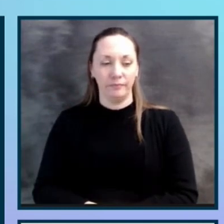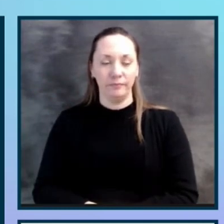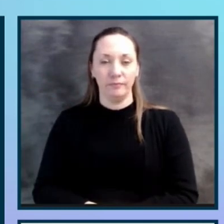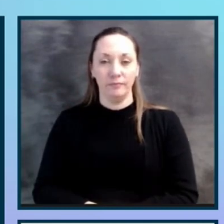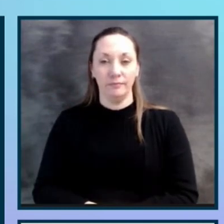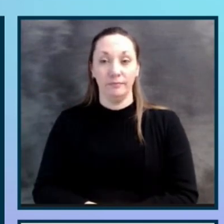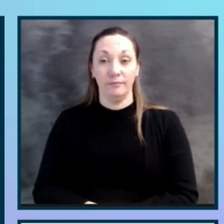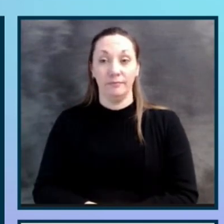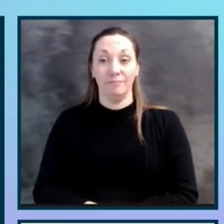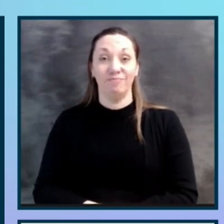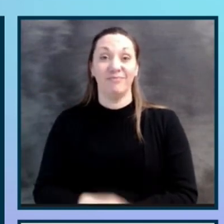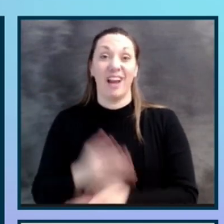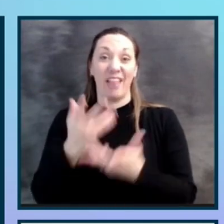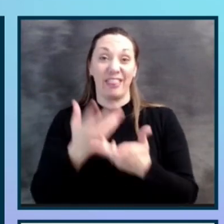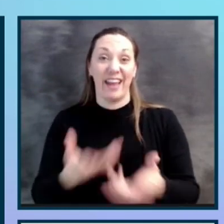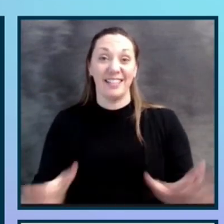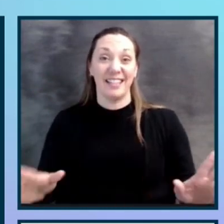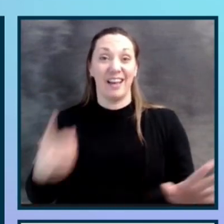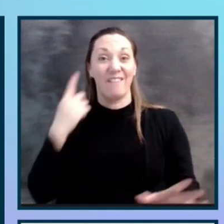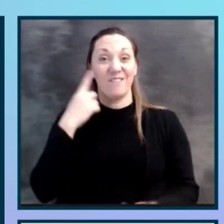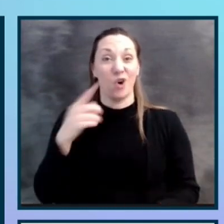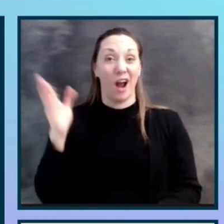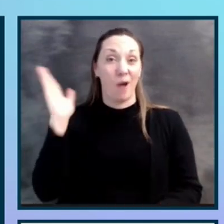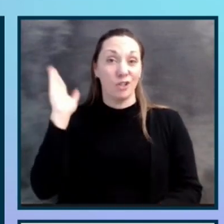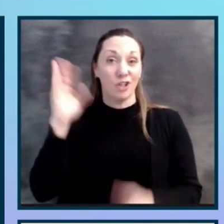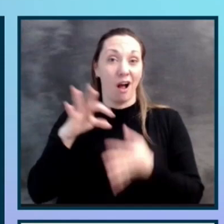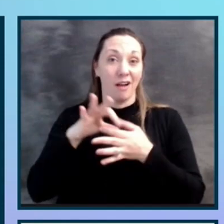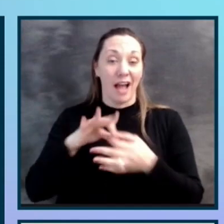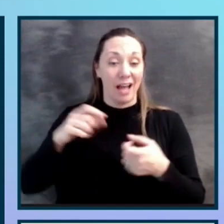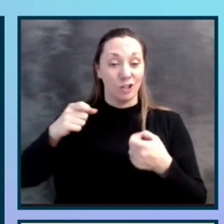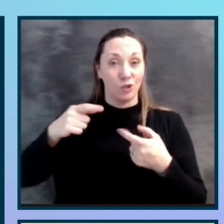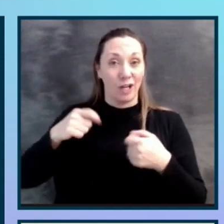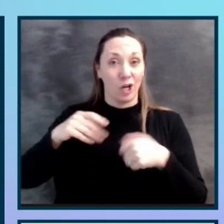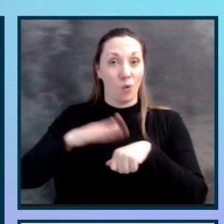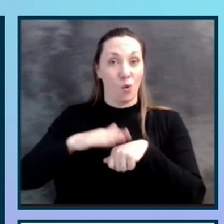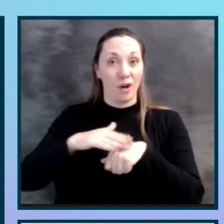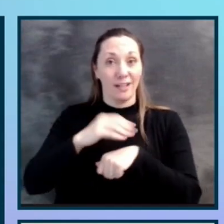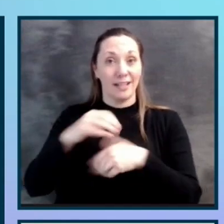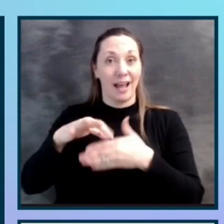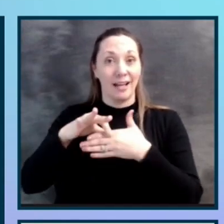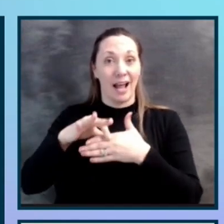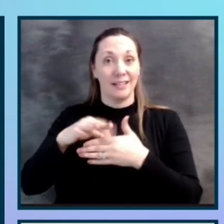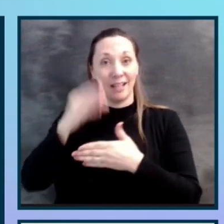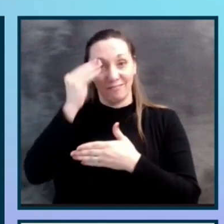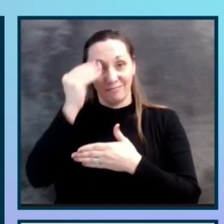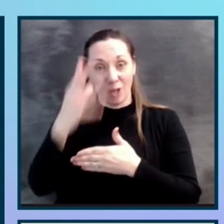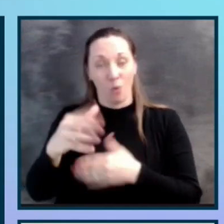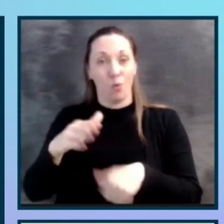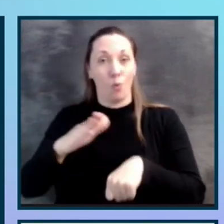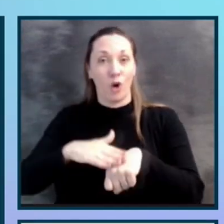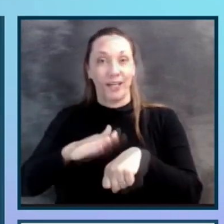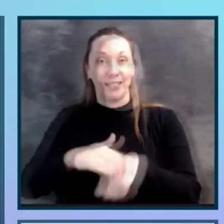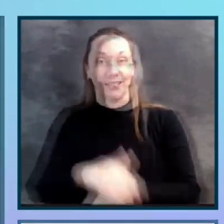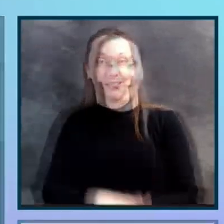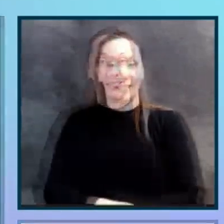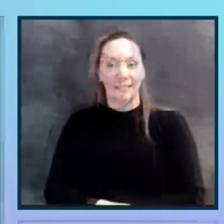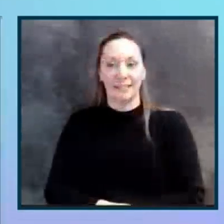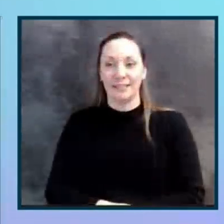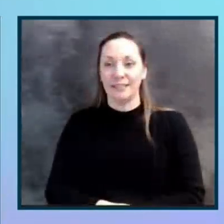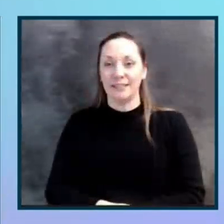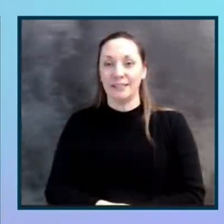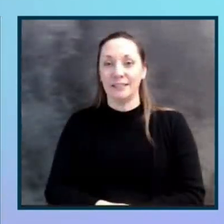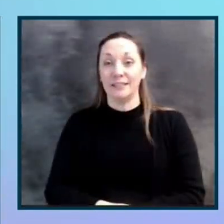And that's it for our talk on trigger warnings and content note warnings. Okay, great. Well,